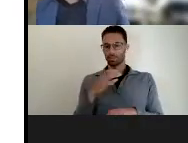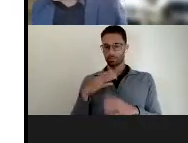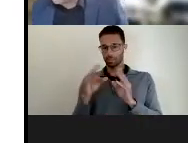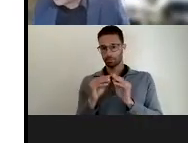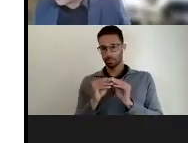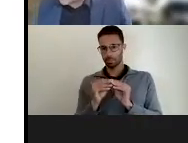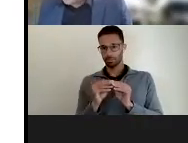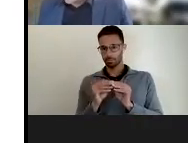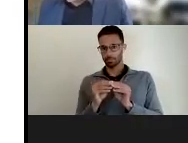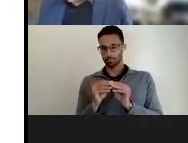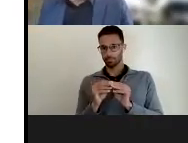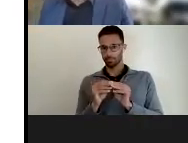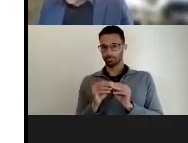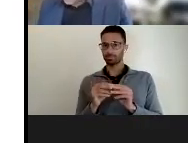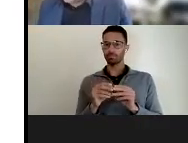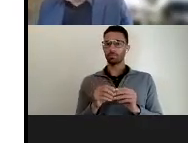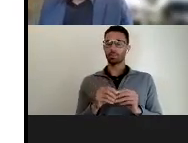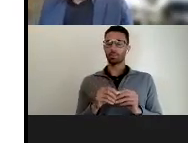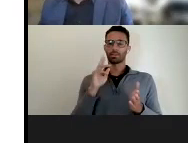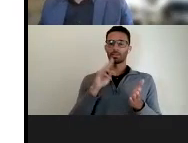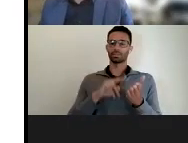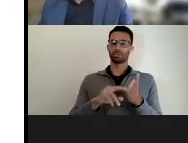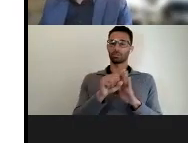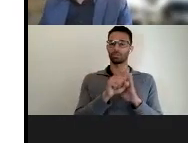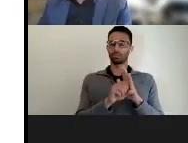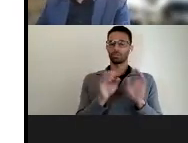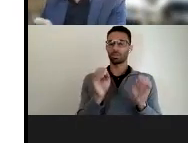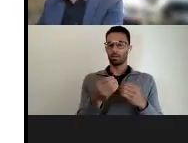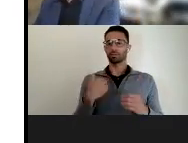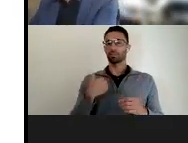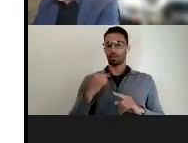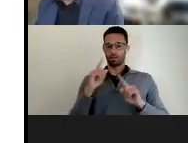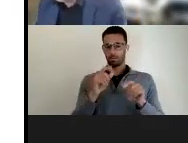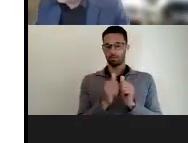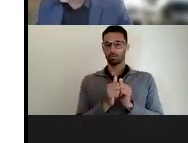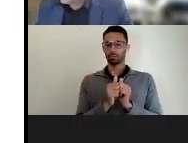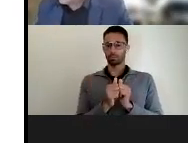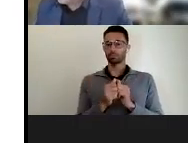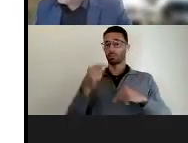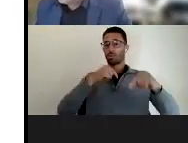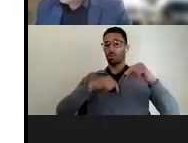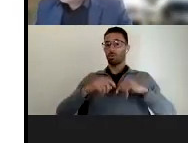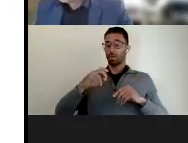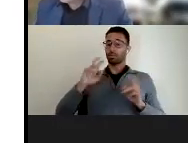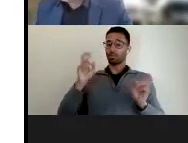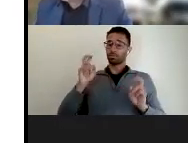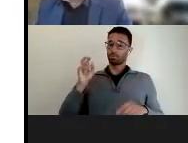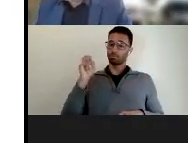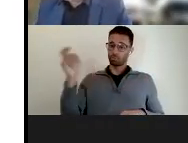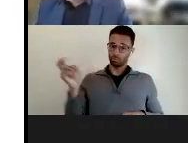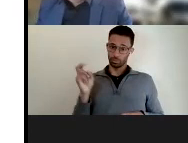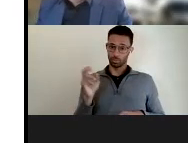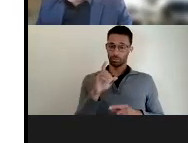Secretary of State's offices, and I was with her. And going back to the issue of transportation, Debbie and